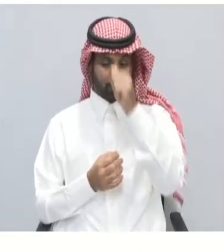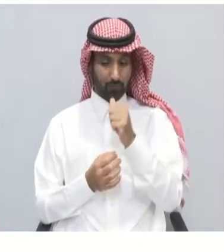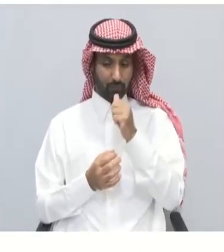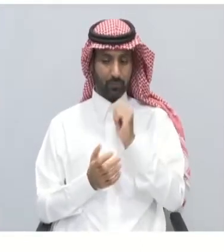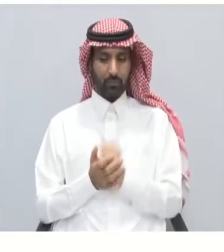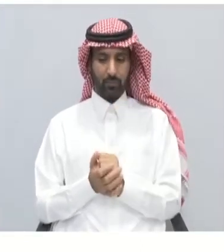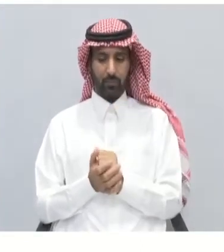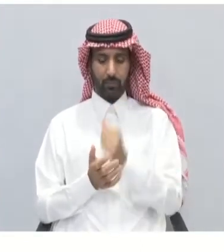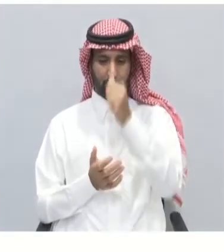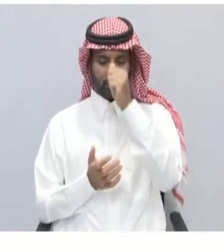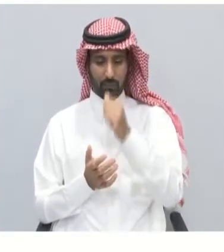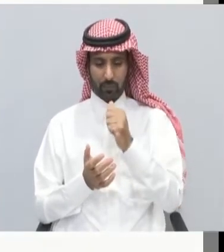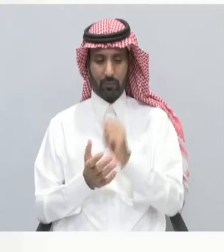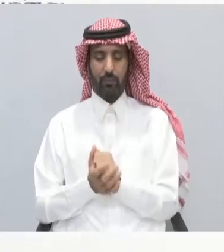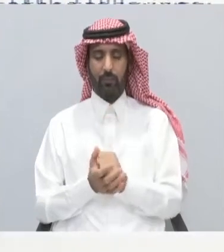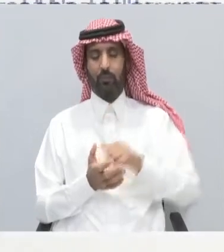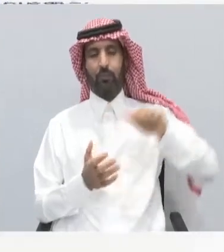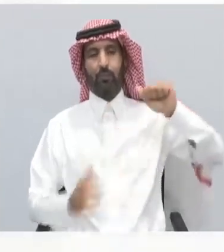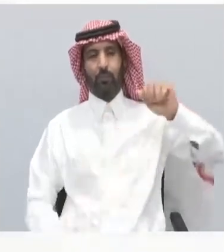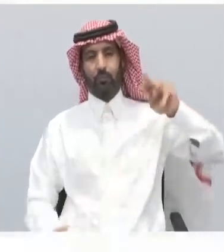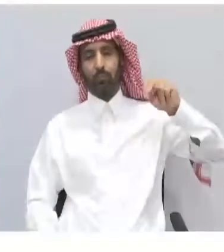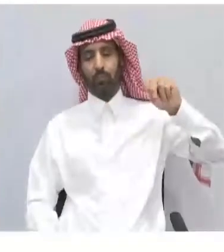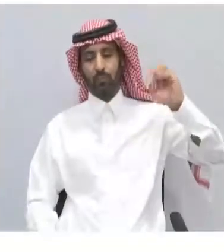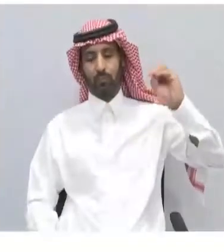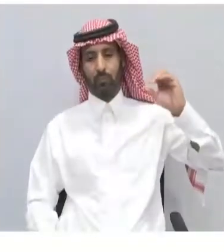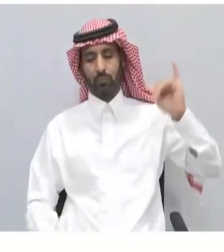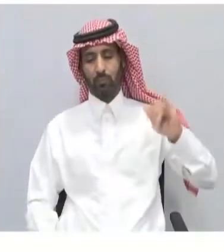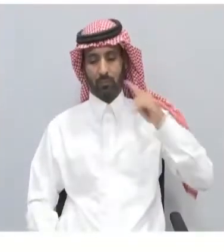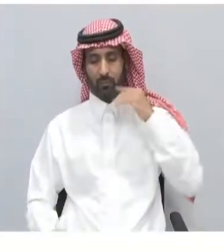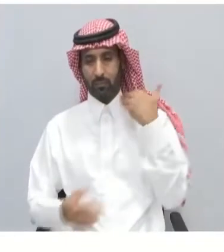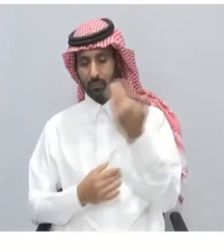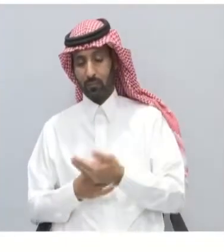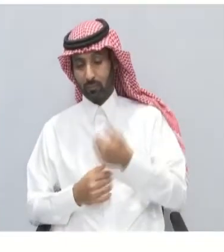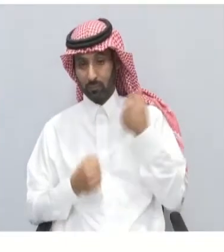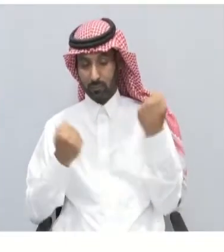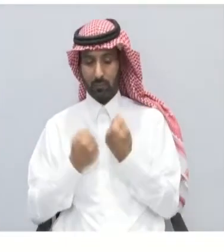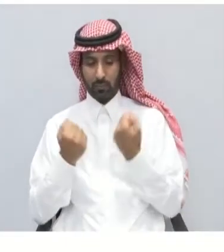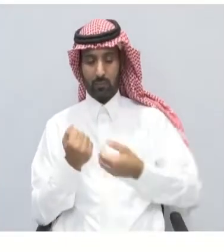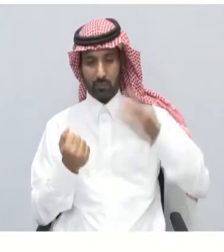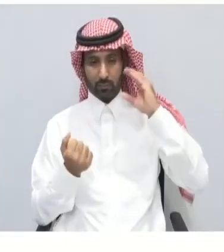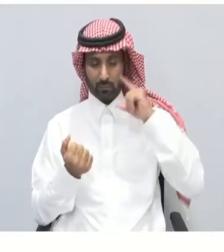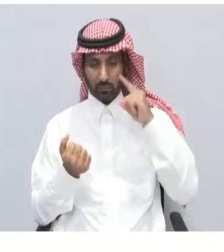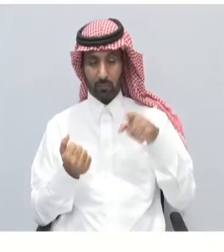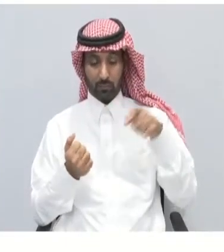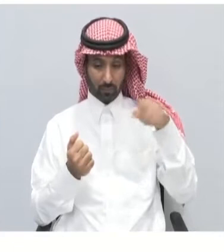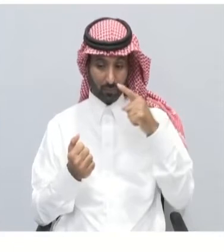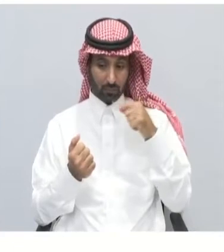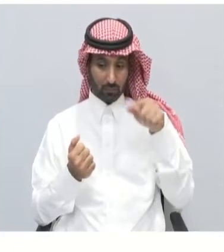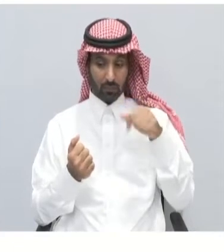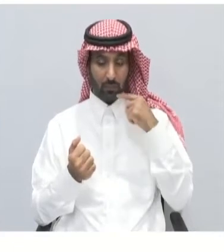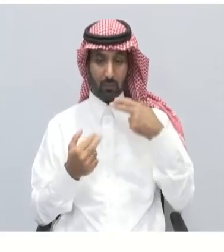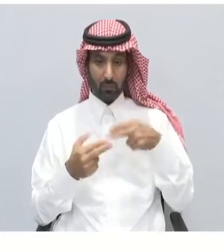to irritate. Okay, now moving on to exercise C. Answer true or false about